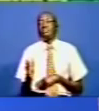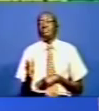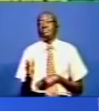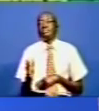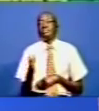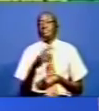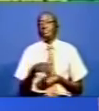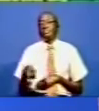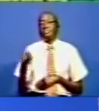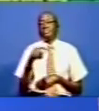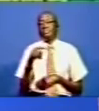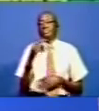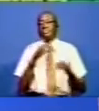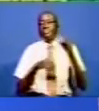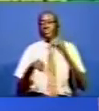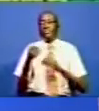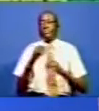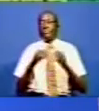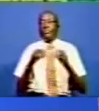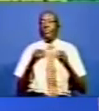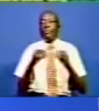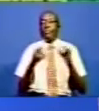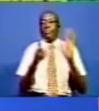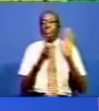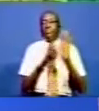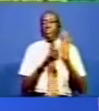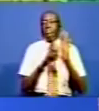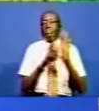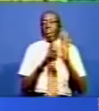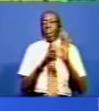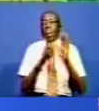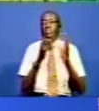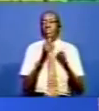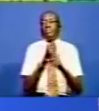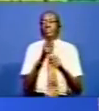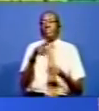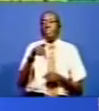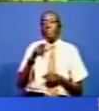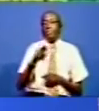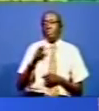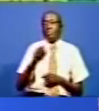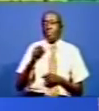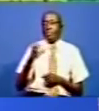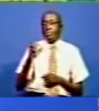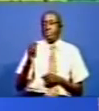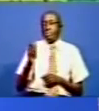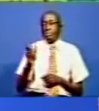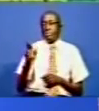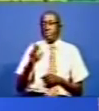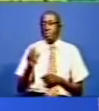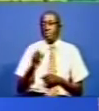We have corrupted our law enforcement agencies, our prosecutors, our national